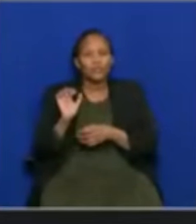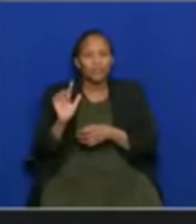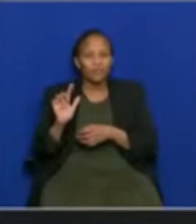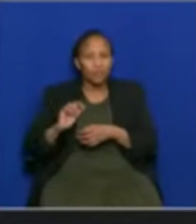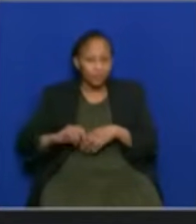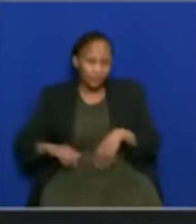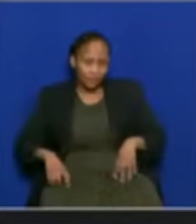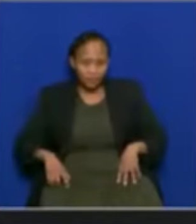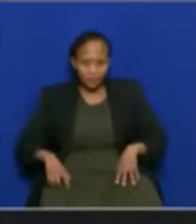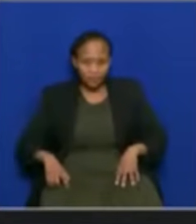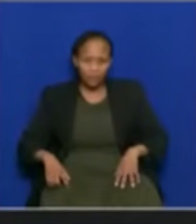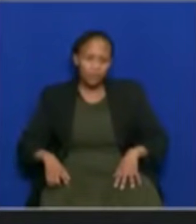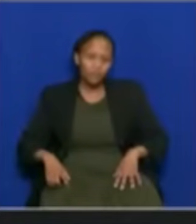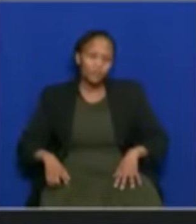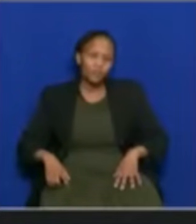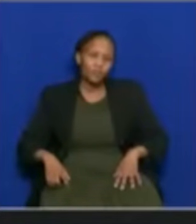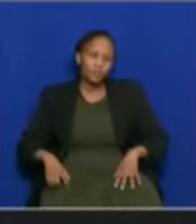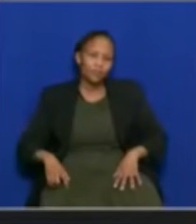And